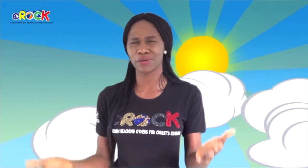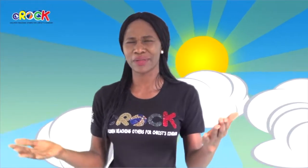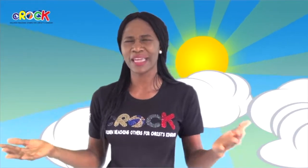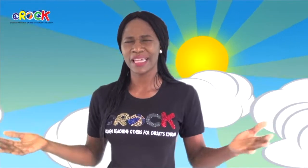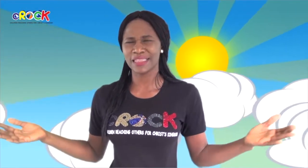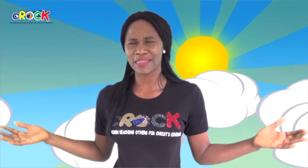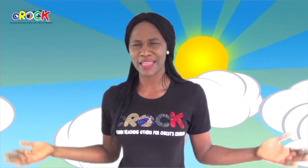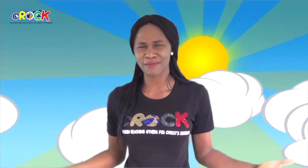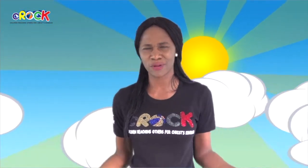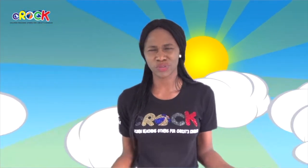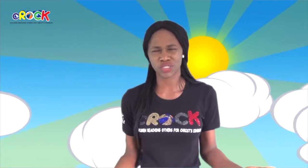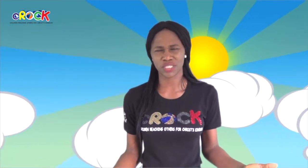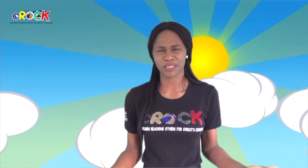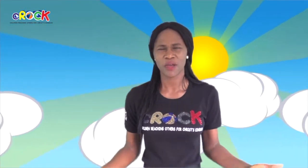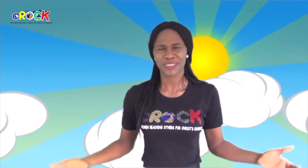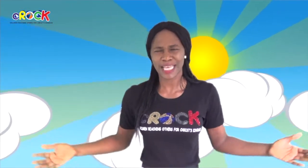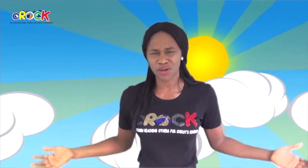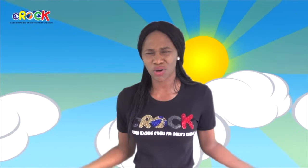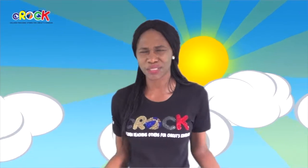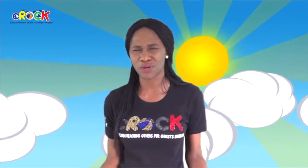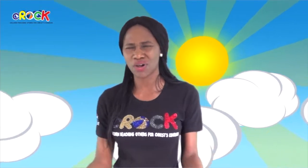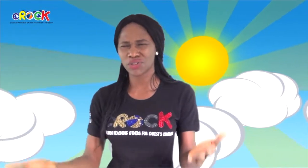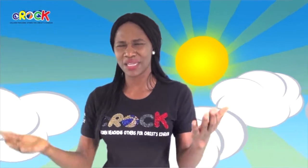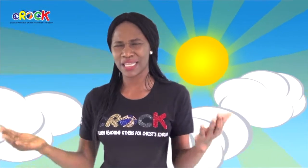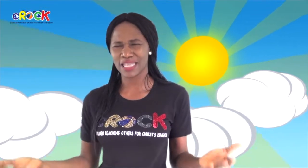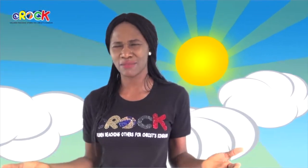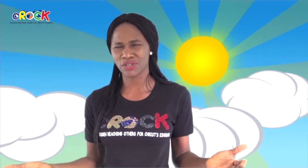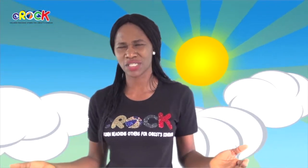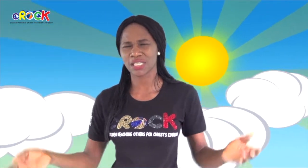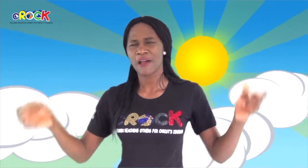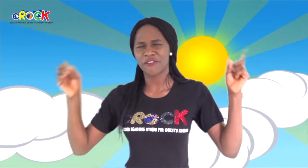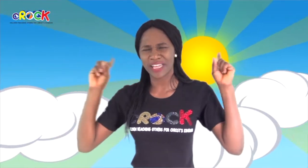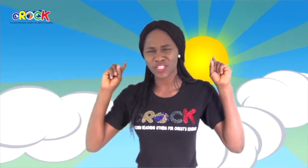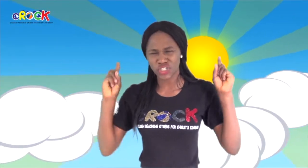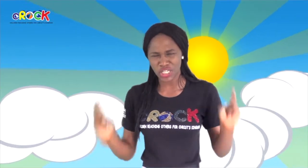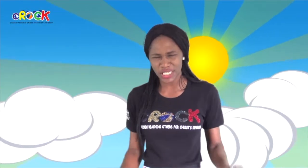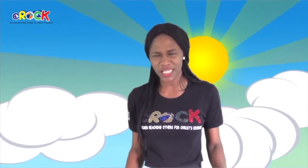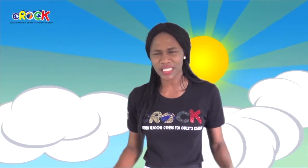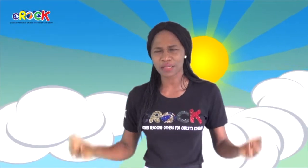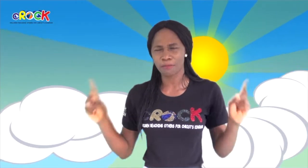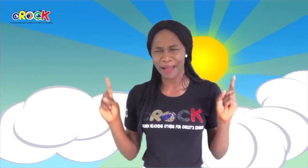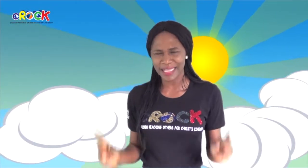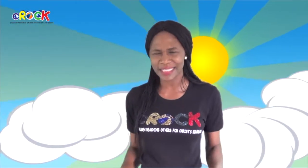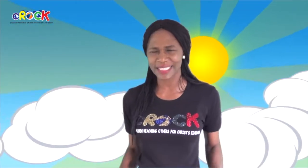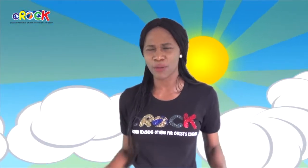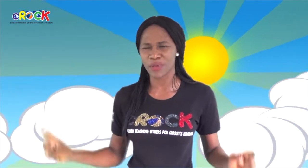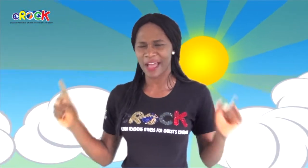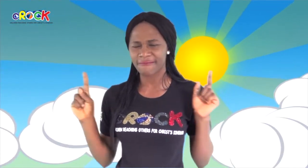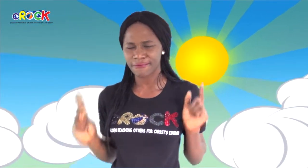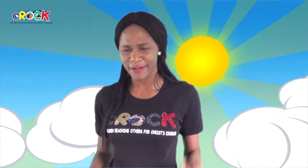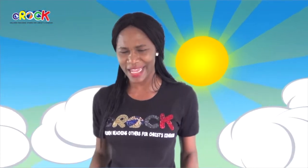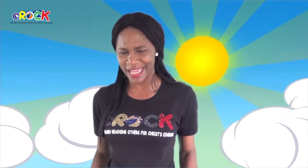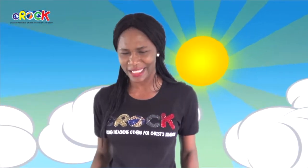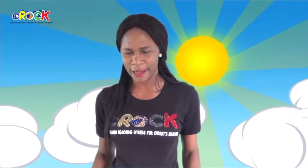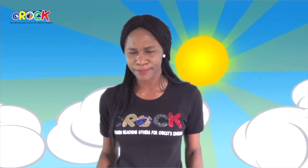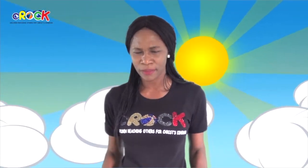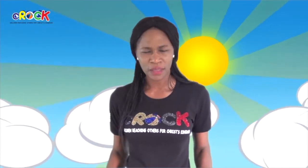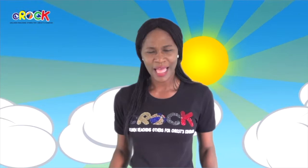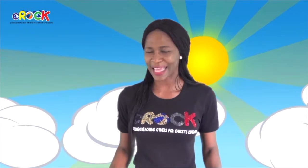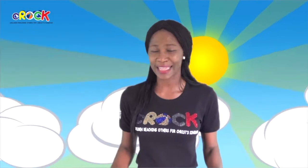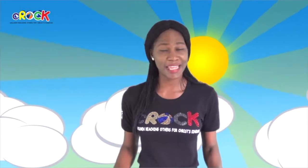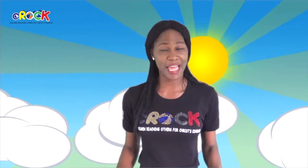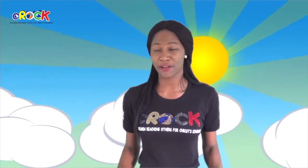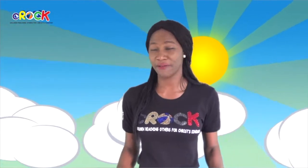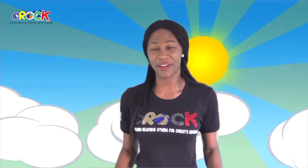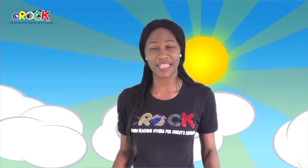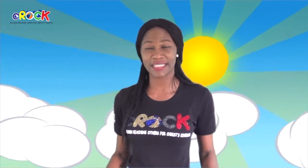the glory in the name of Jesus. Take all the honor in the name of Jesus. For in Jesus' mighty name we have prayed.